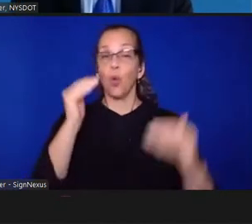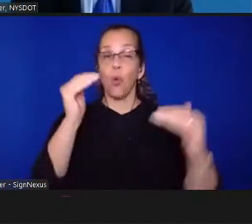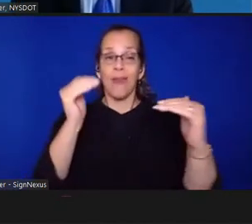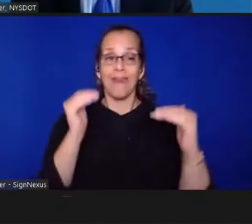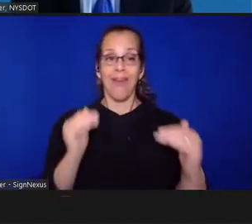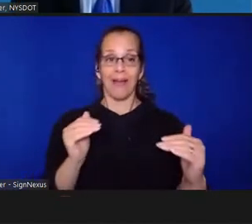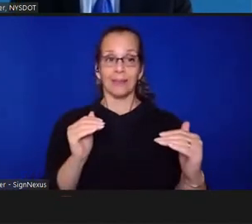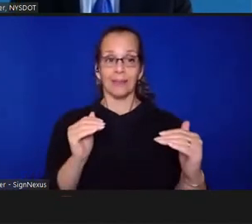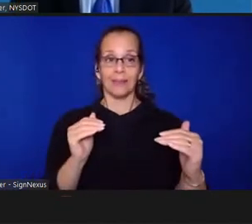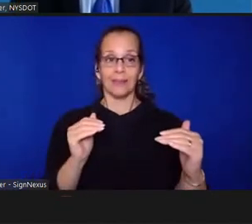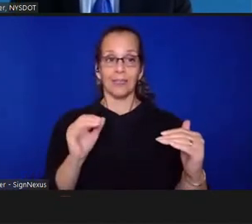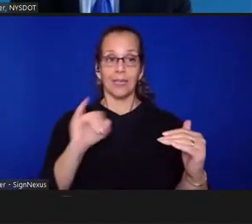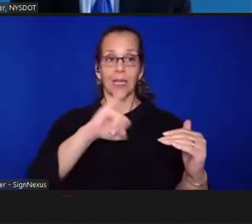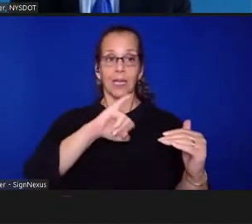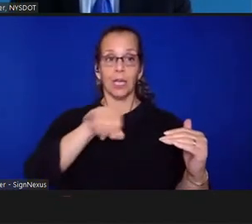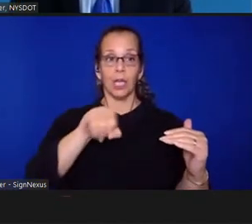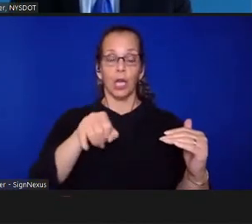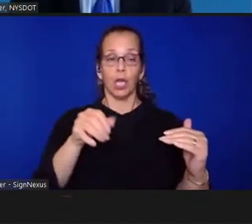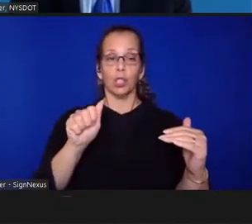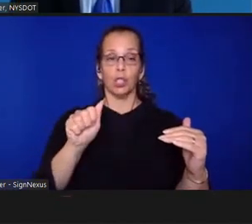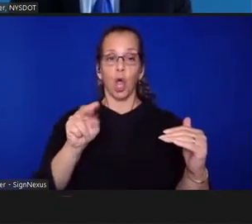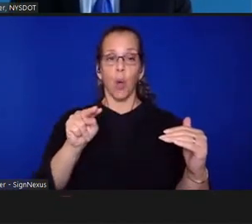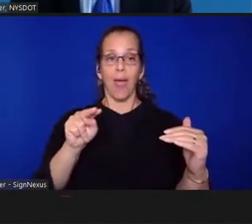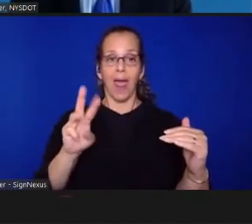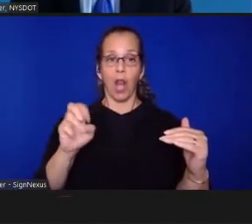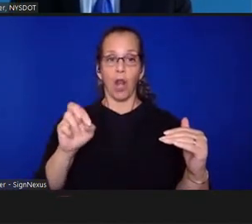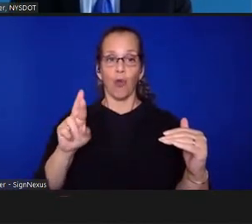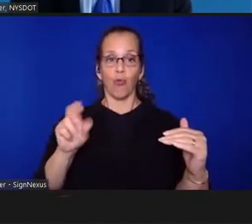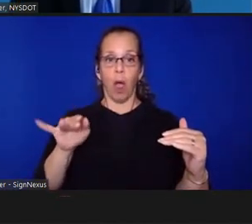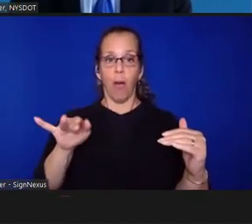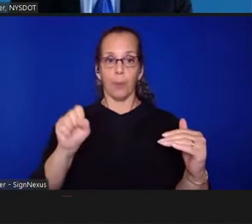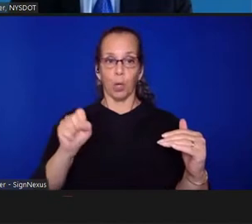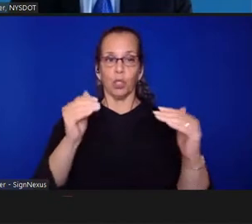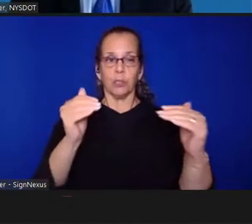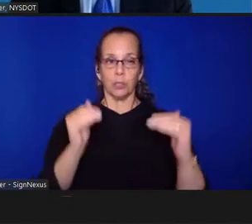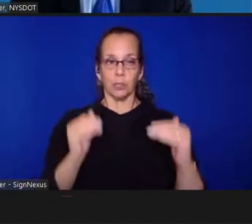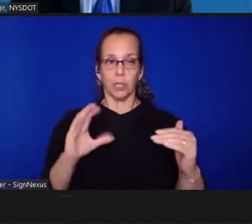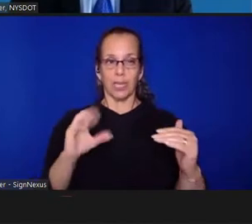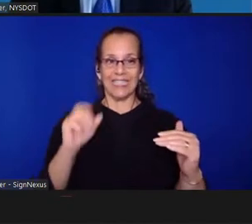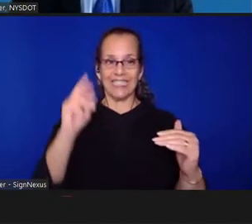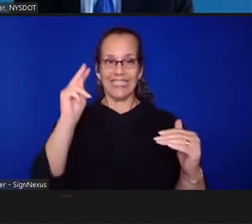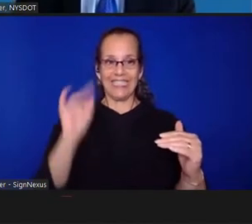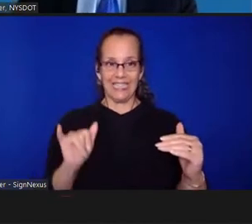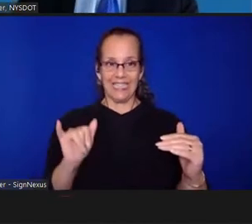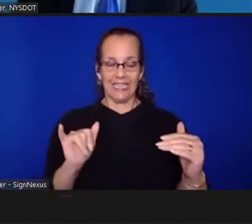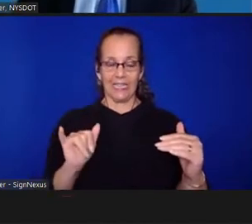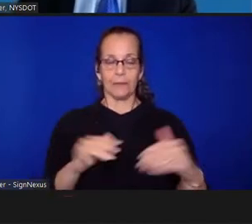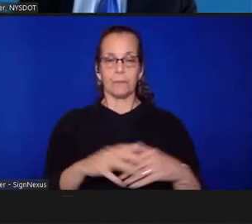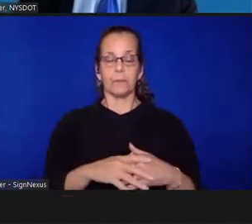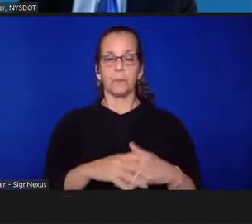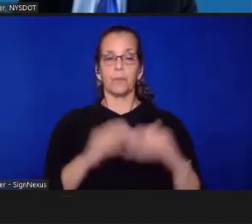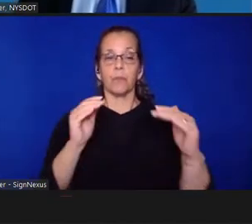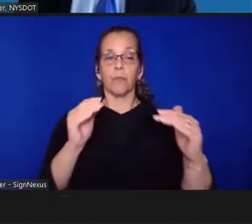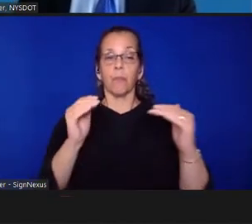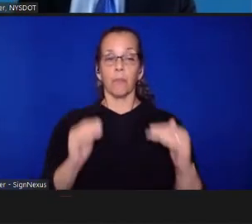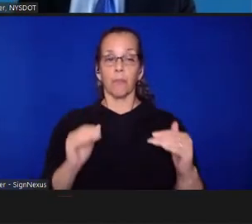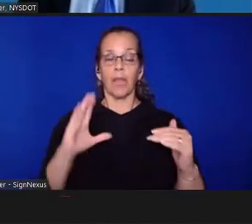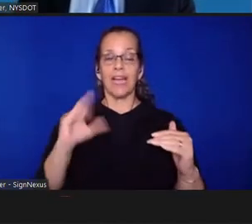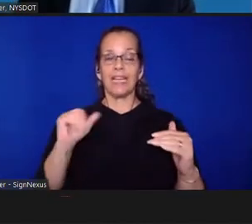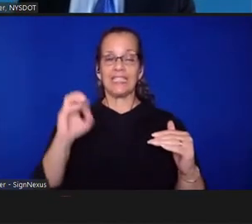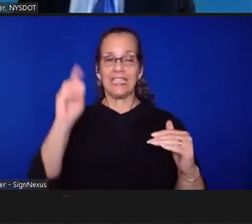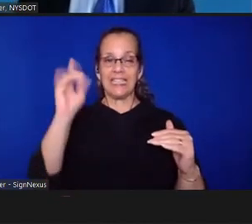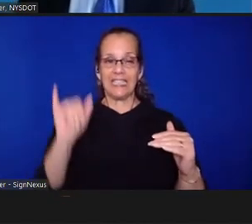is Joanne Roberts bought by Cindy solorzano our next speaker is Cindy